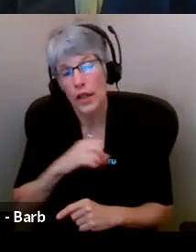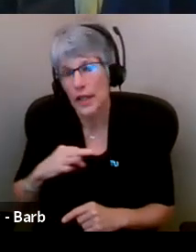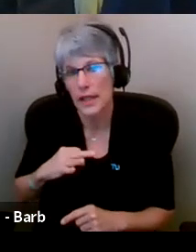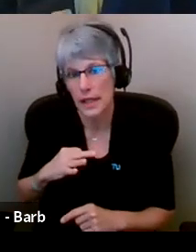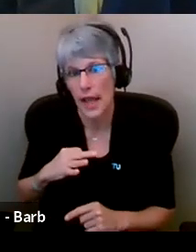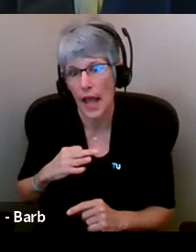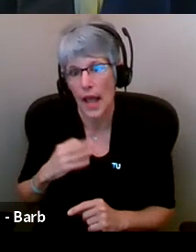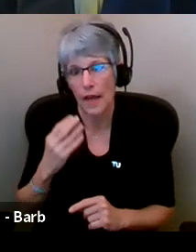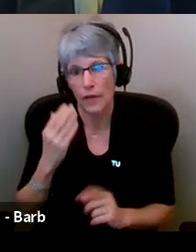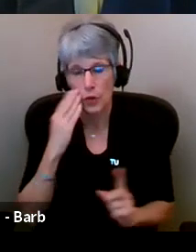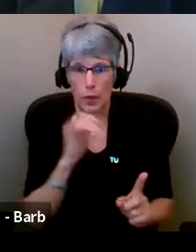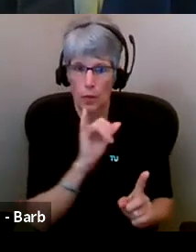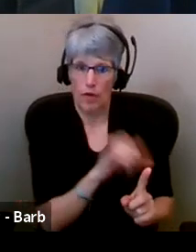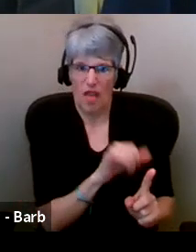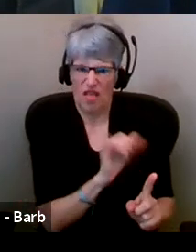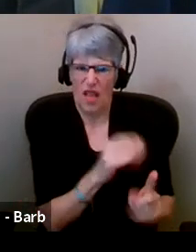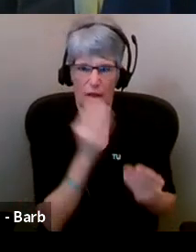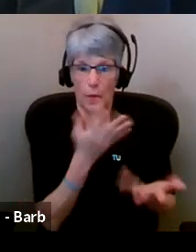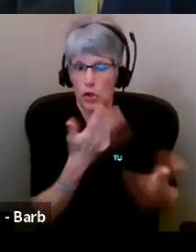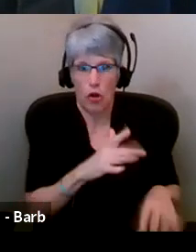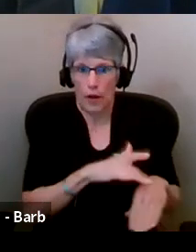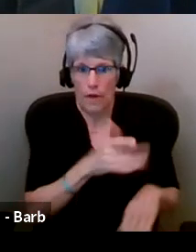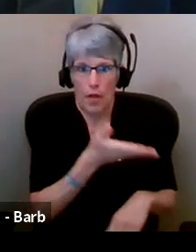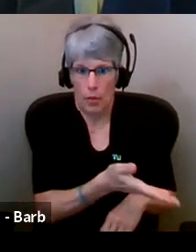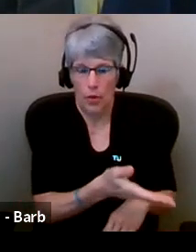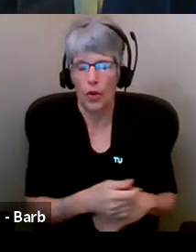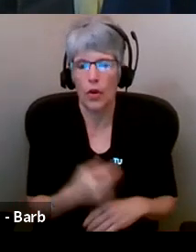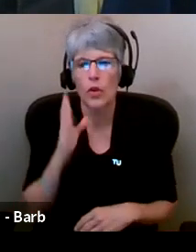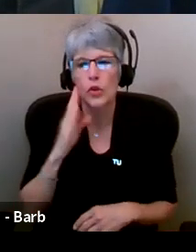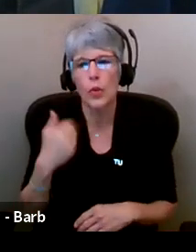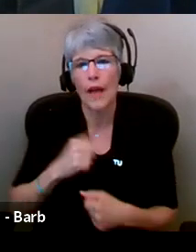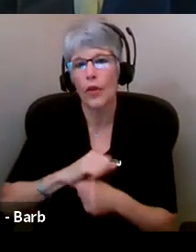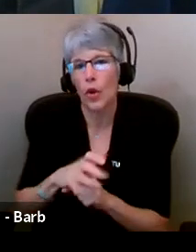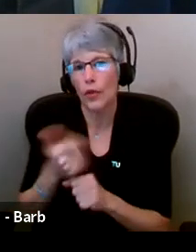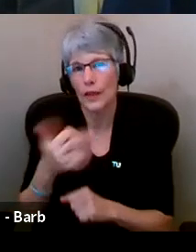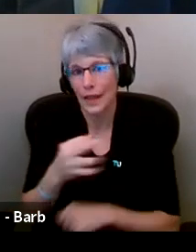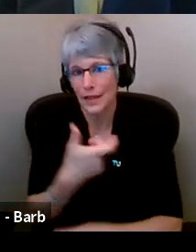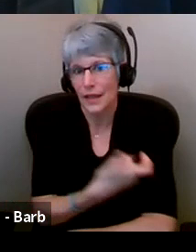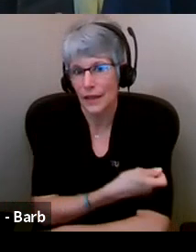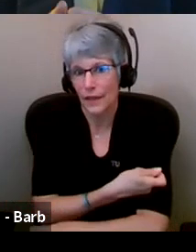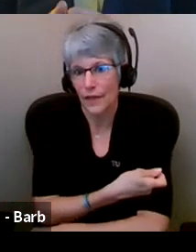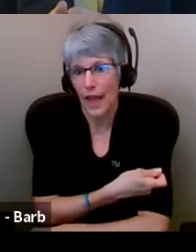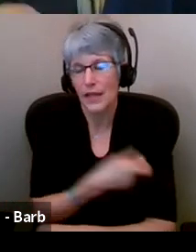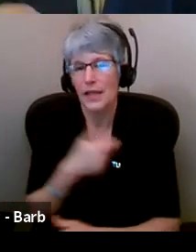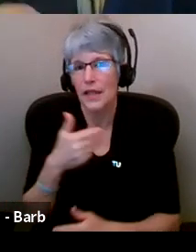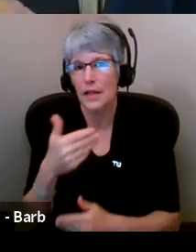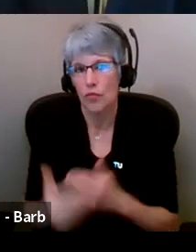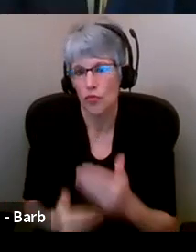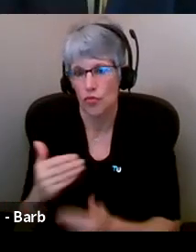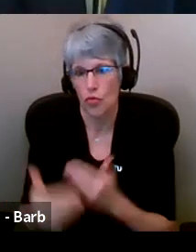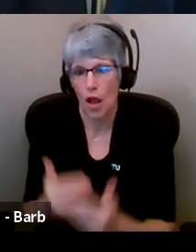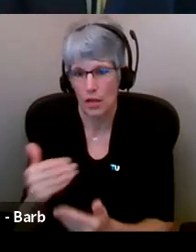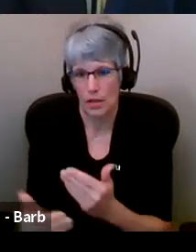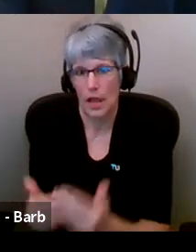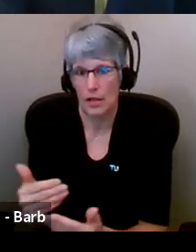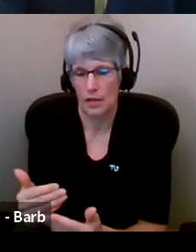of that, that information is available. So we'll have a COVID-19 vaccine process. But for the other